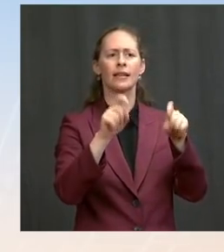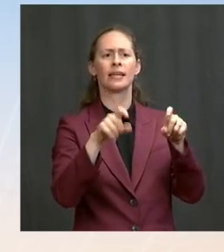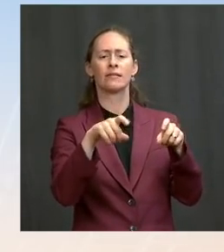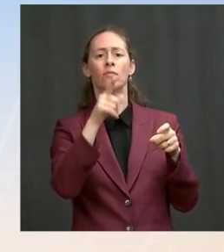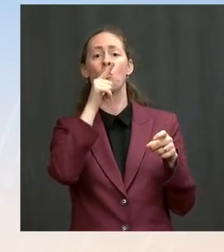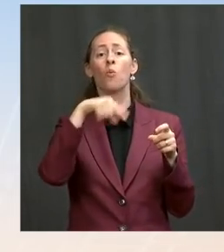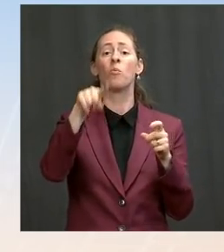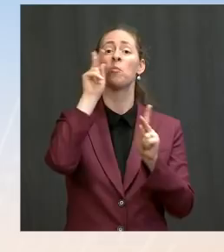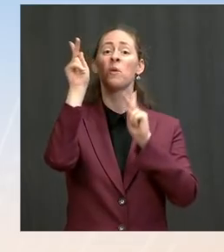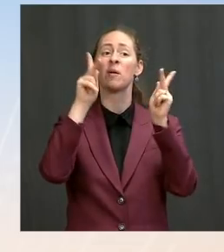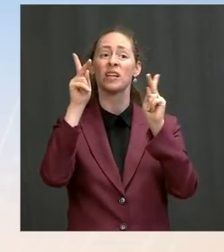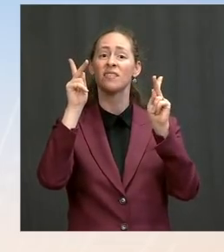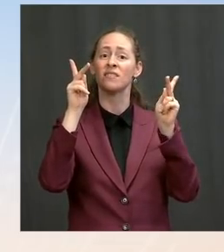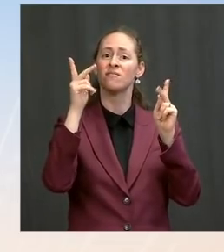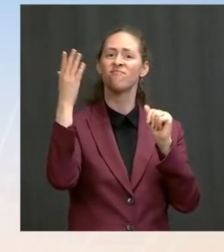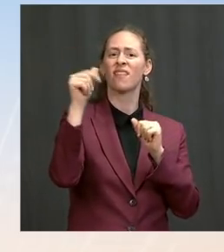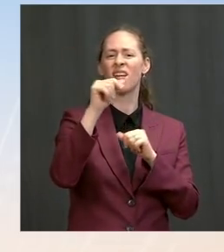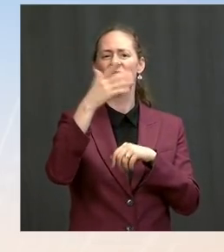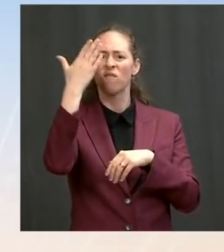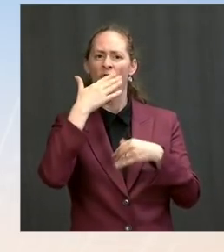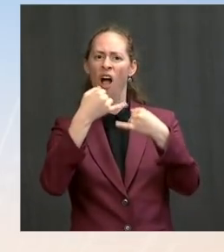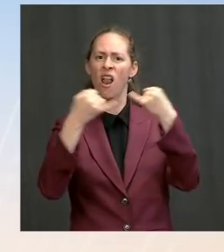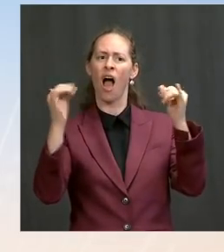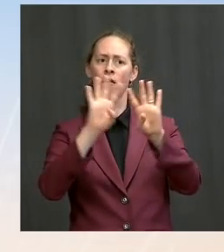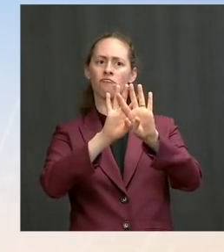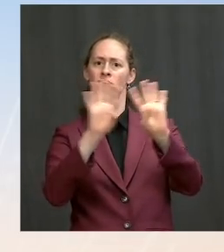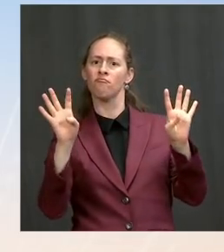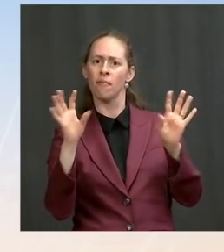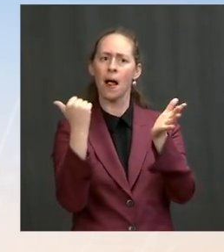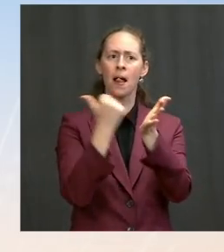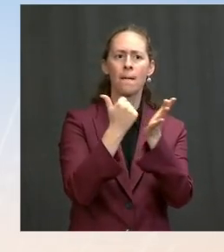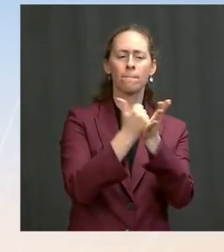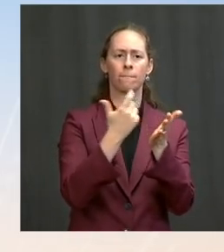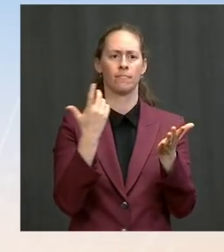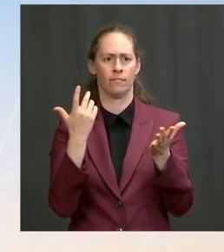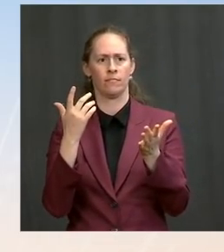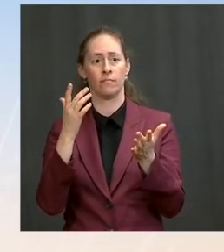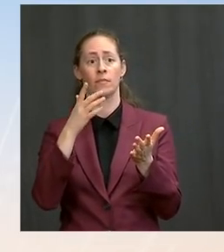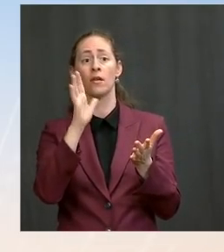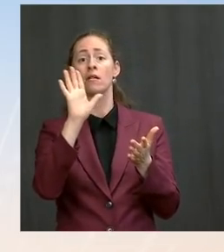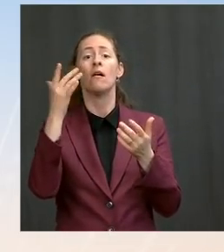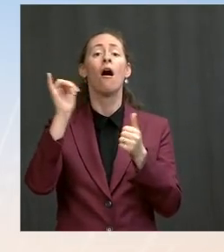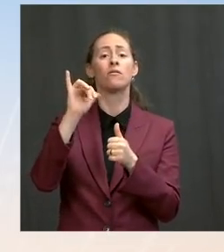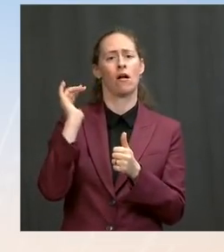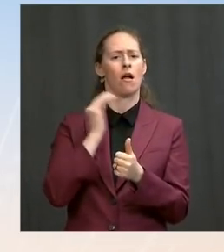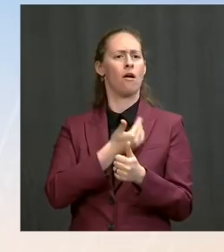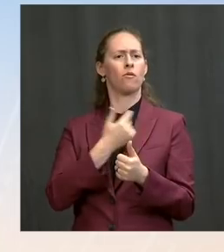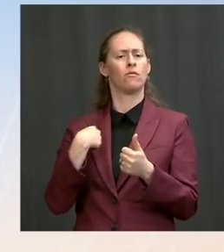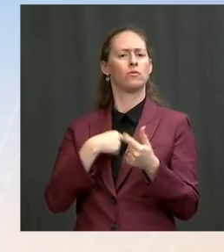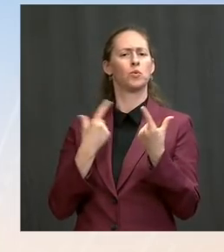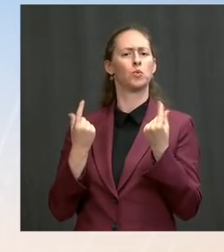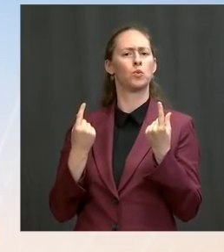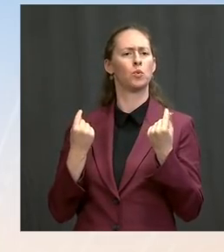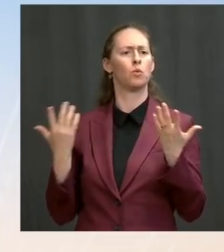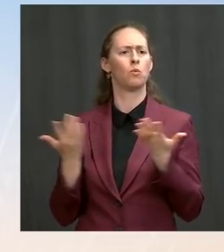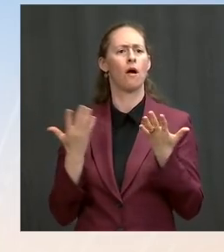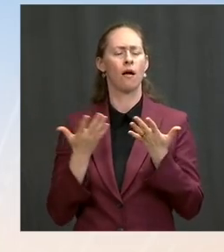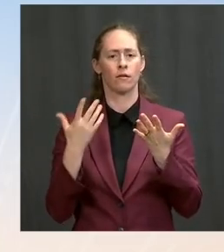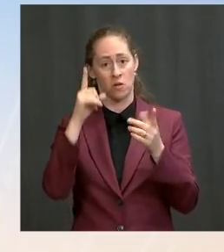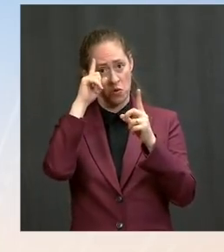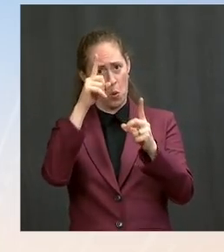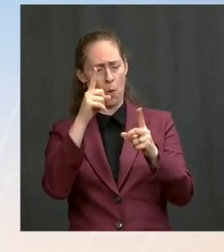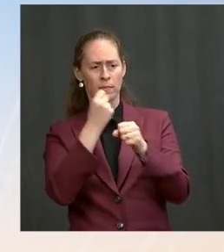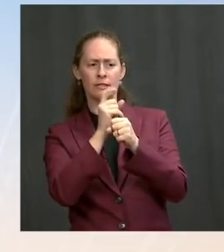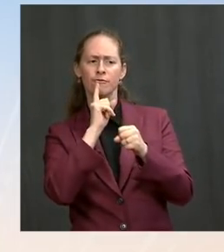our western states. I briefed the president and his team on what EPA is doing to help keep people safe. The EPA has developed tools to